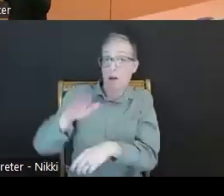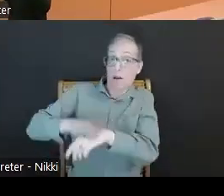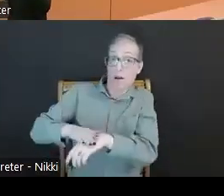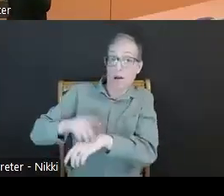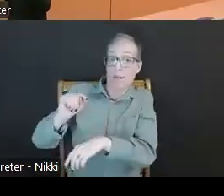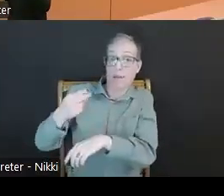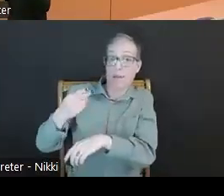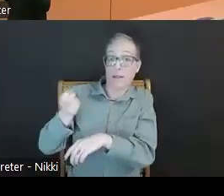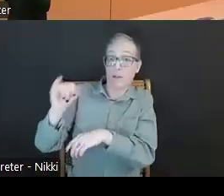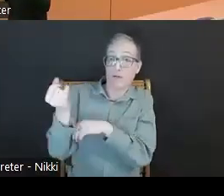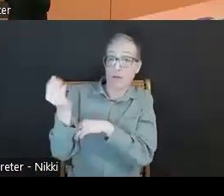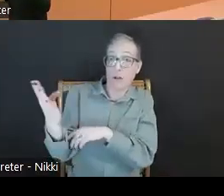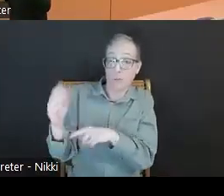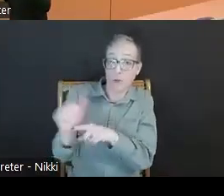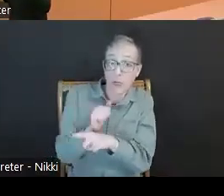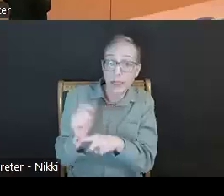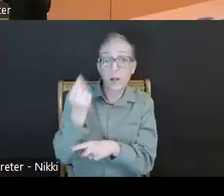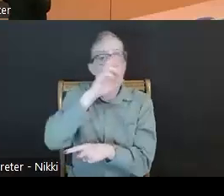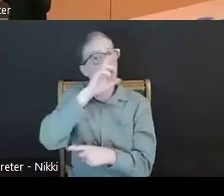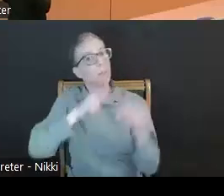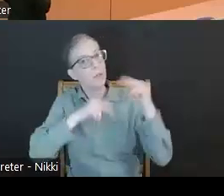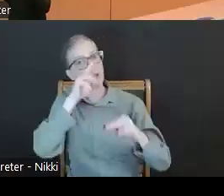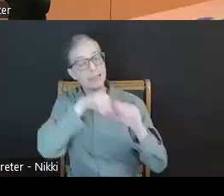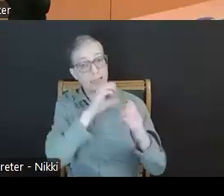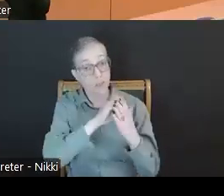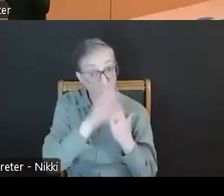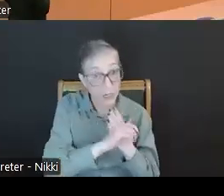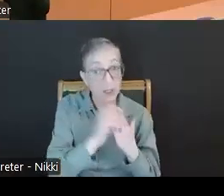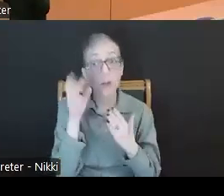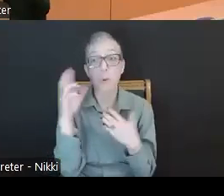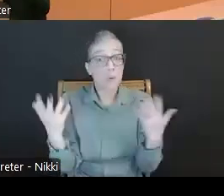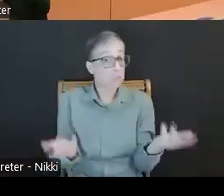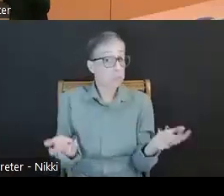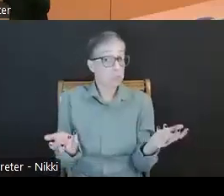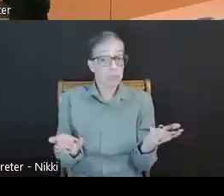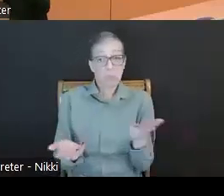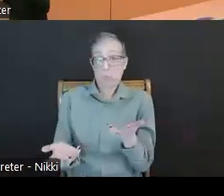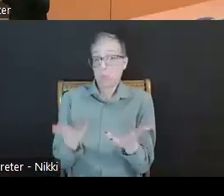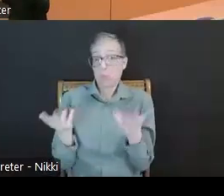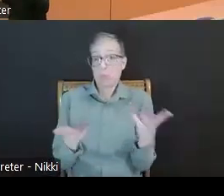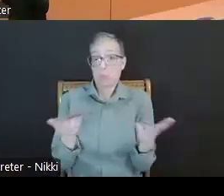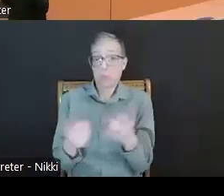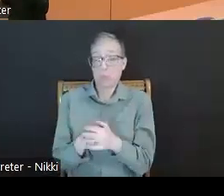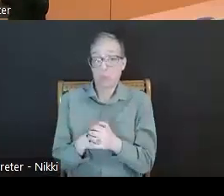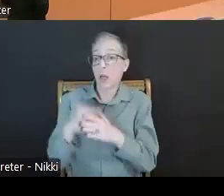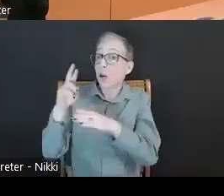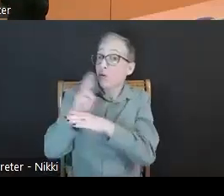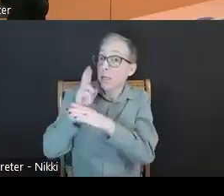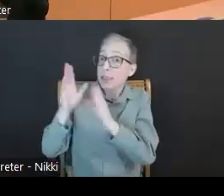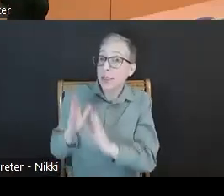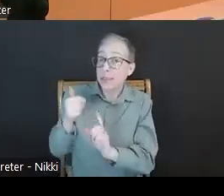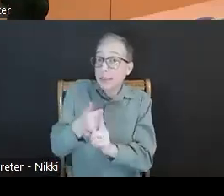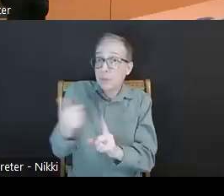make it part of formal, you know, formal training before people get their first jobs? Do residents receive any